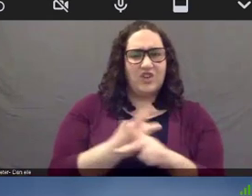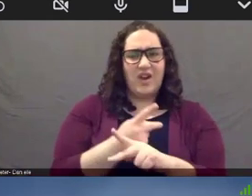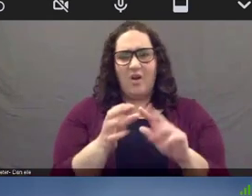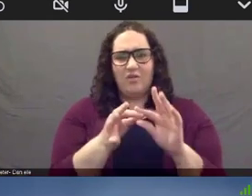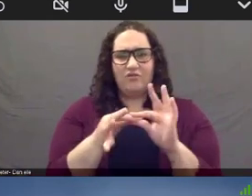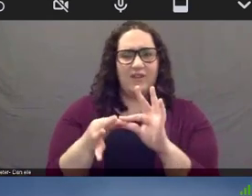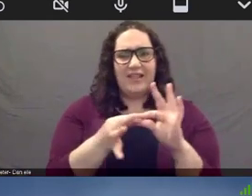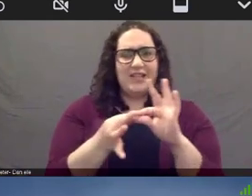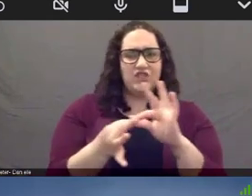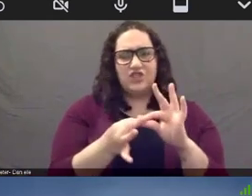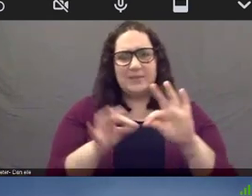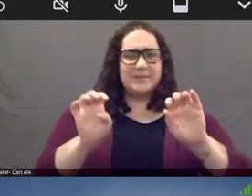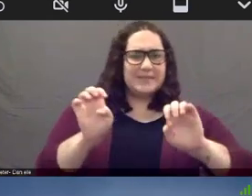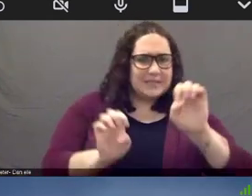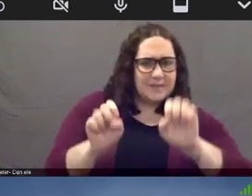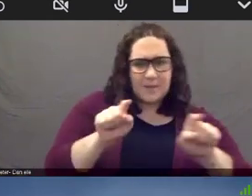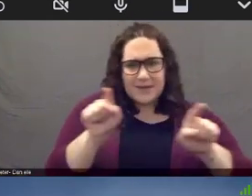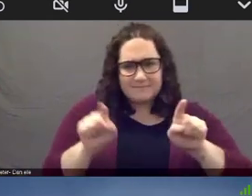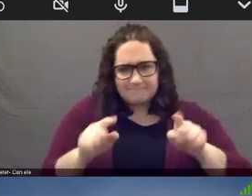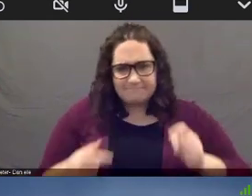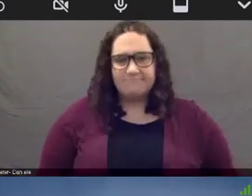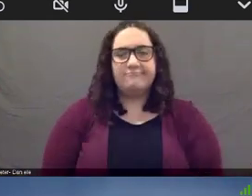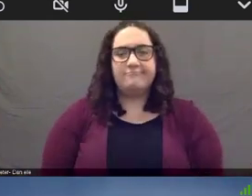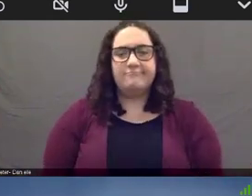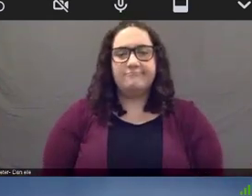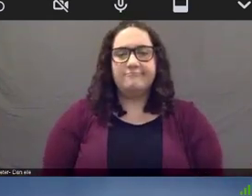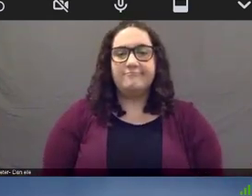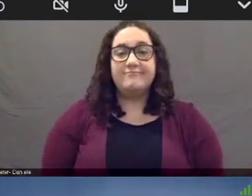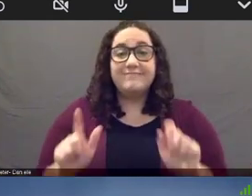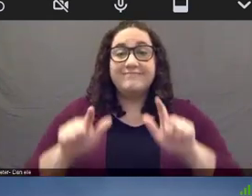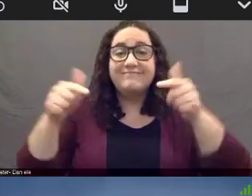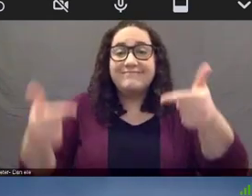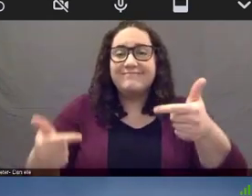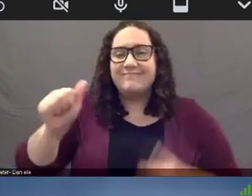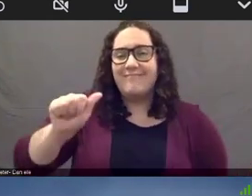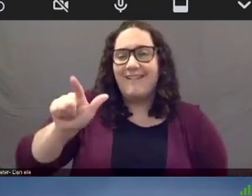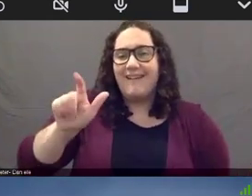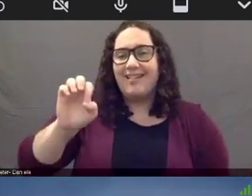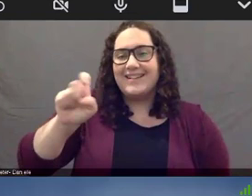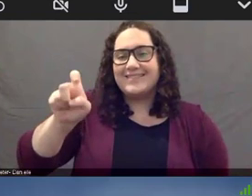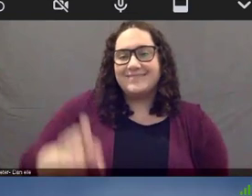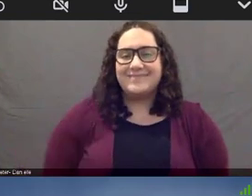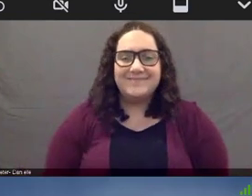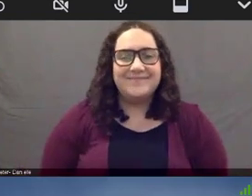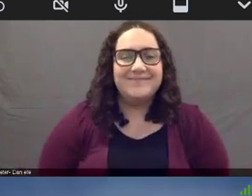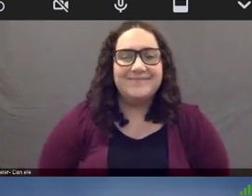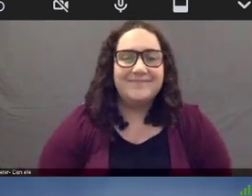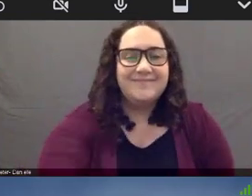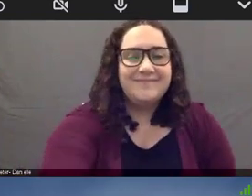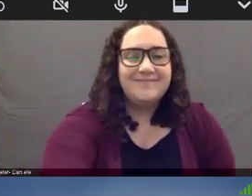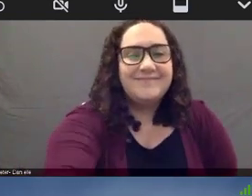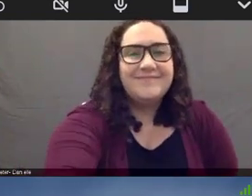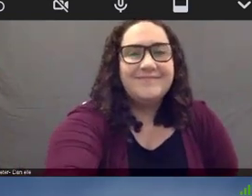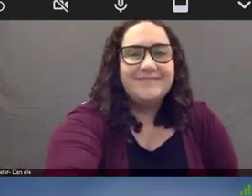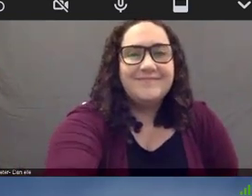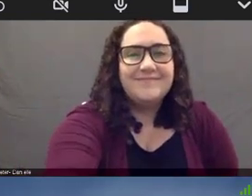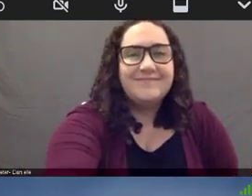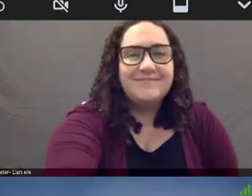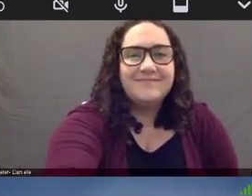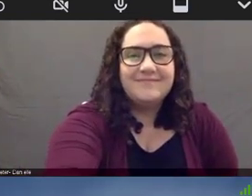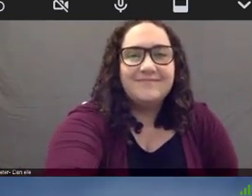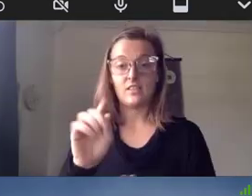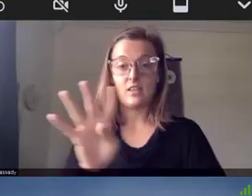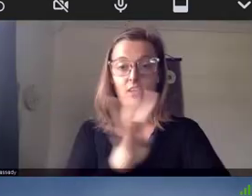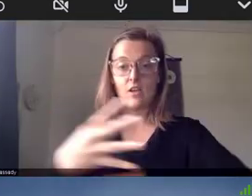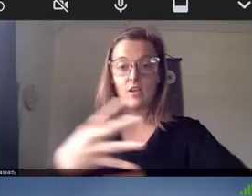here we sort of physically understand what happens to the convection coefficient as we move down the plate. So convection coefficients tend to drop. So you